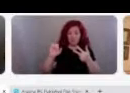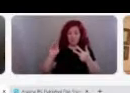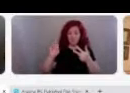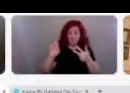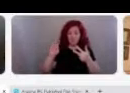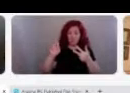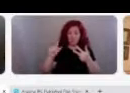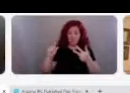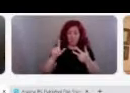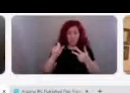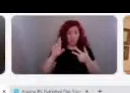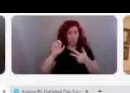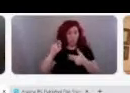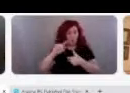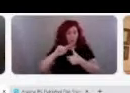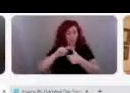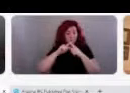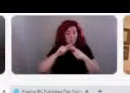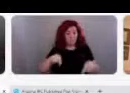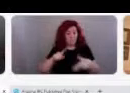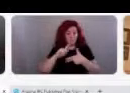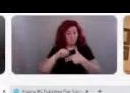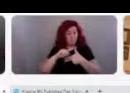lorraine can you want to meet yourself